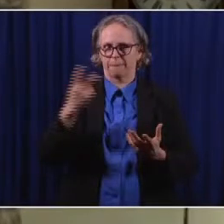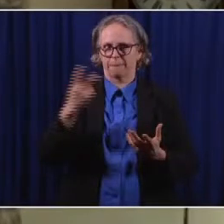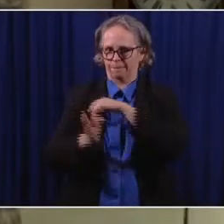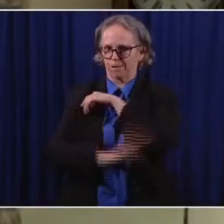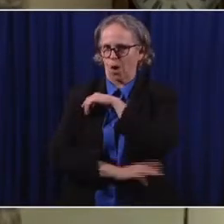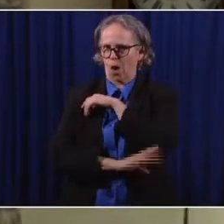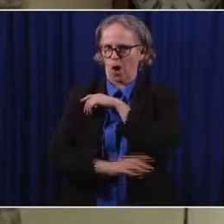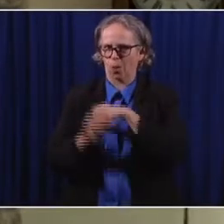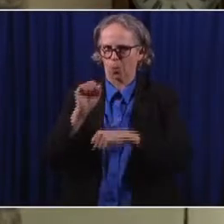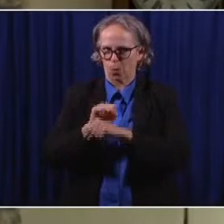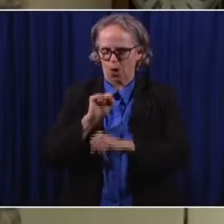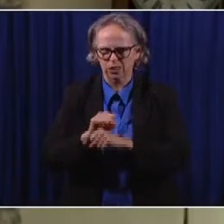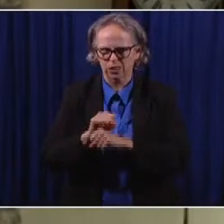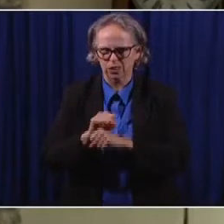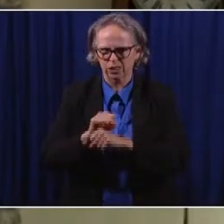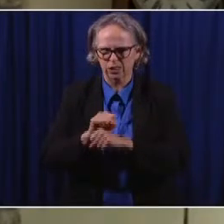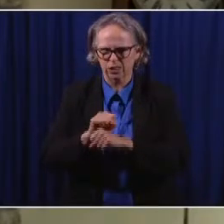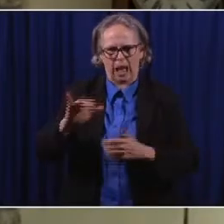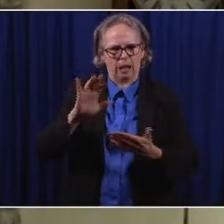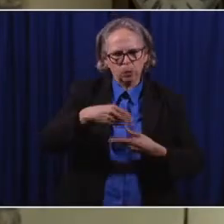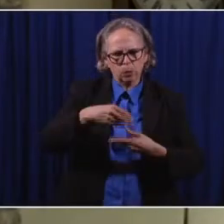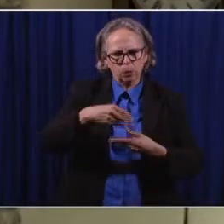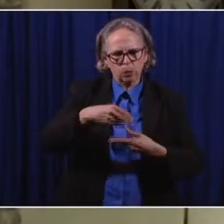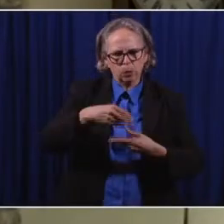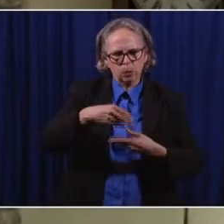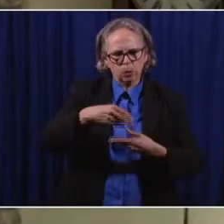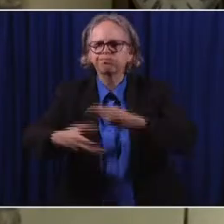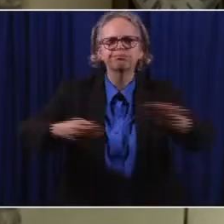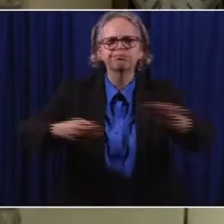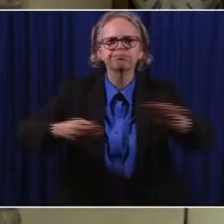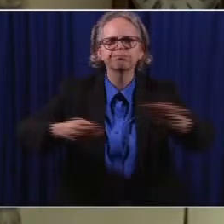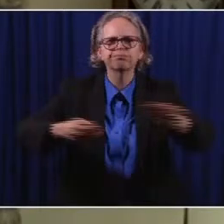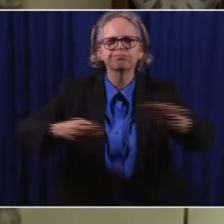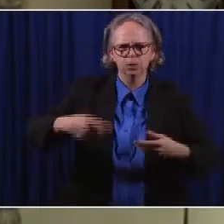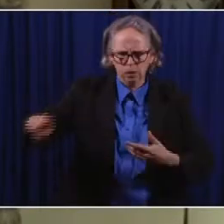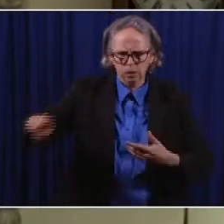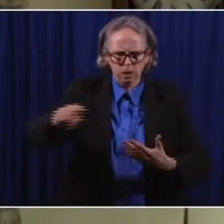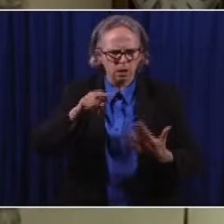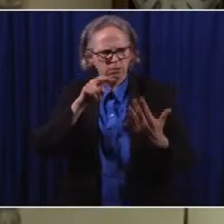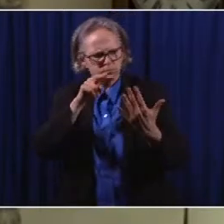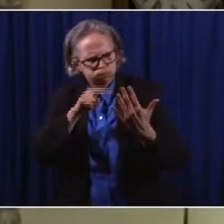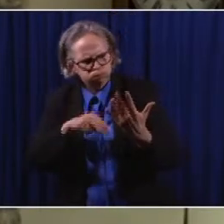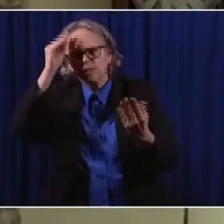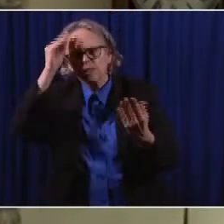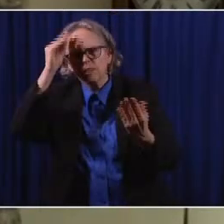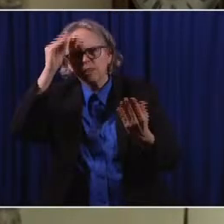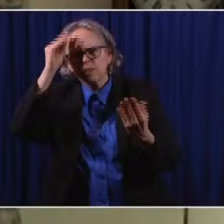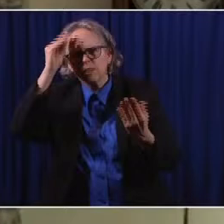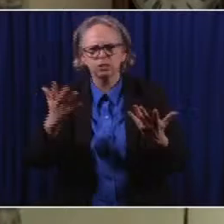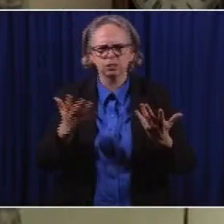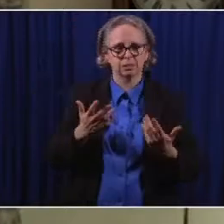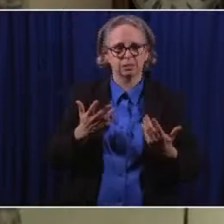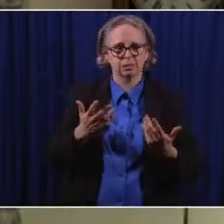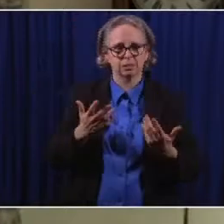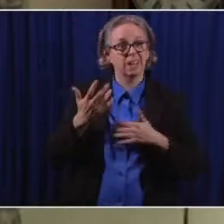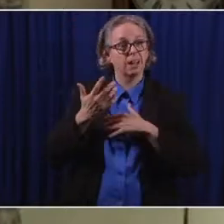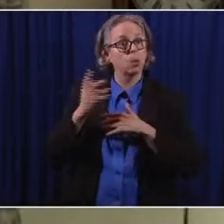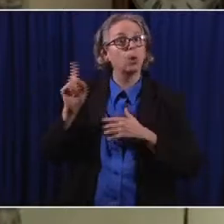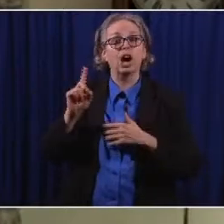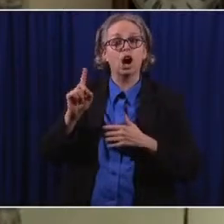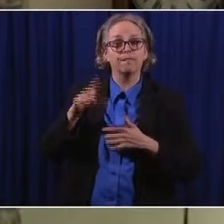document out as part of what we have been doing. It will be available on our website at